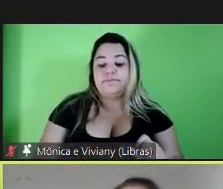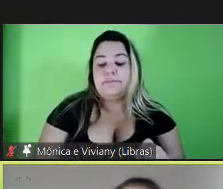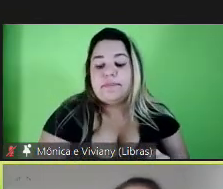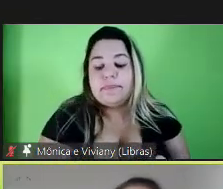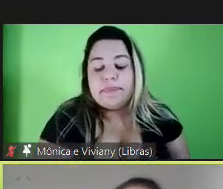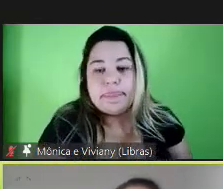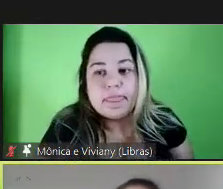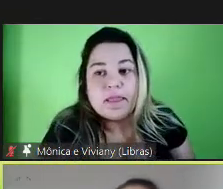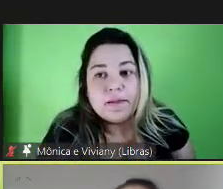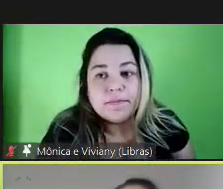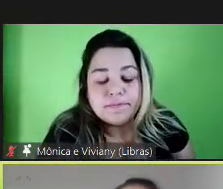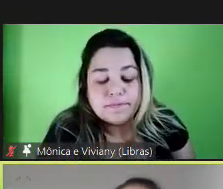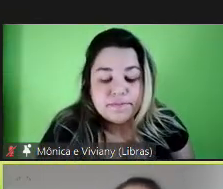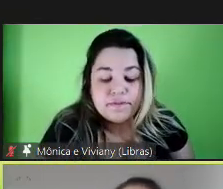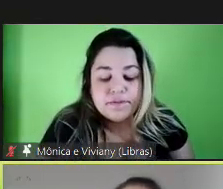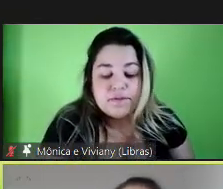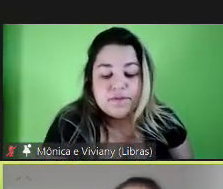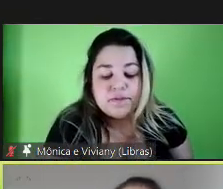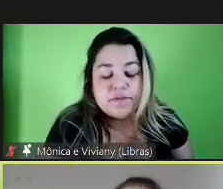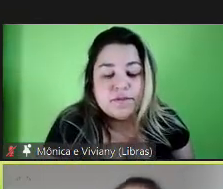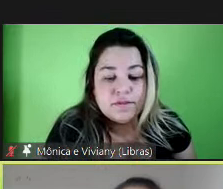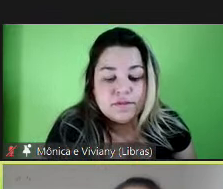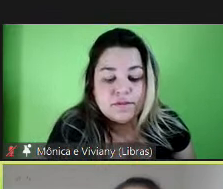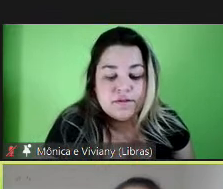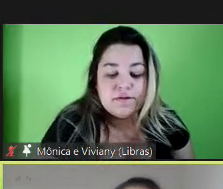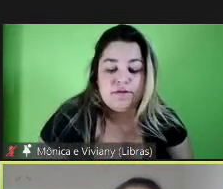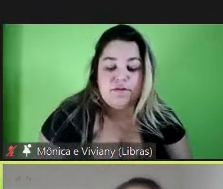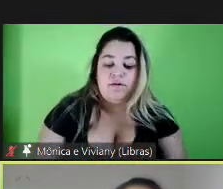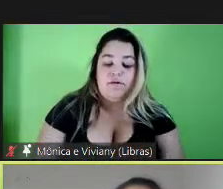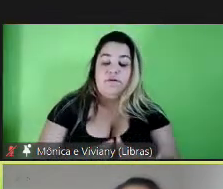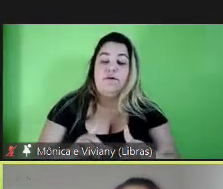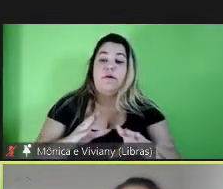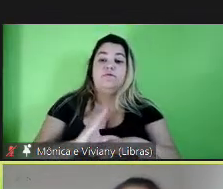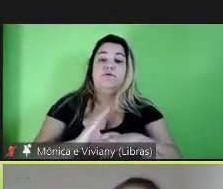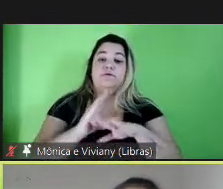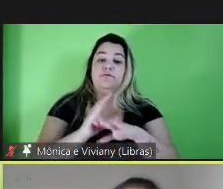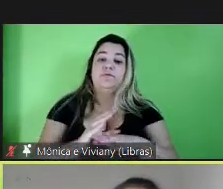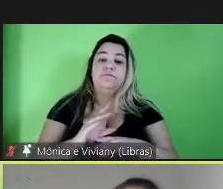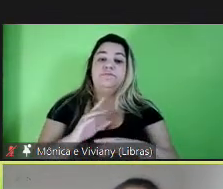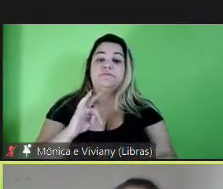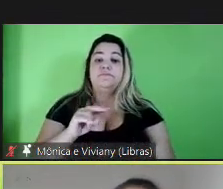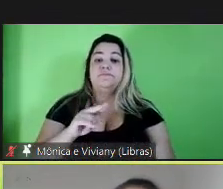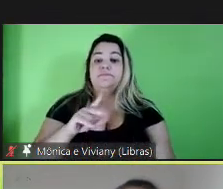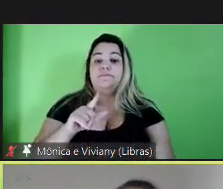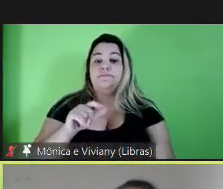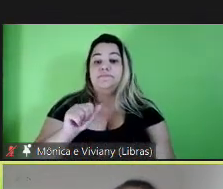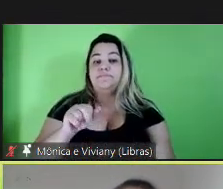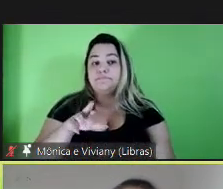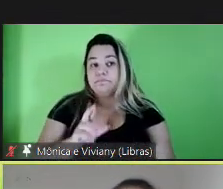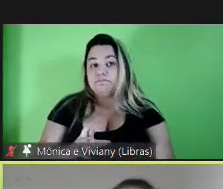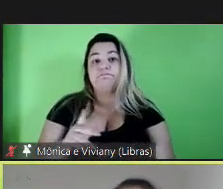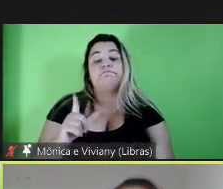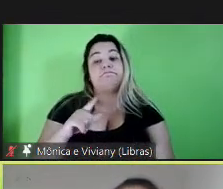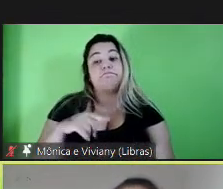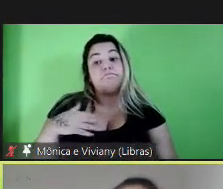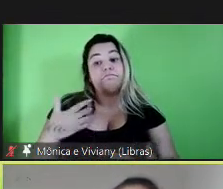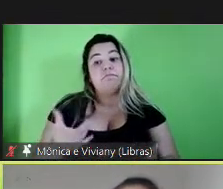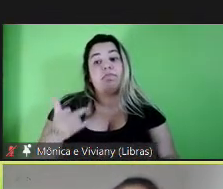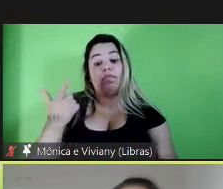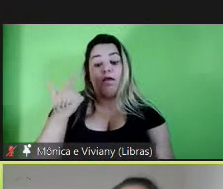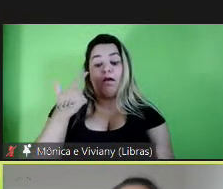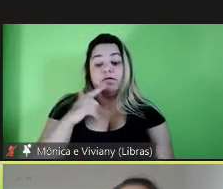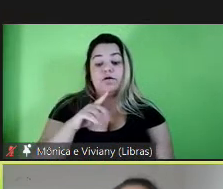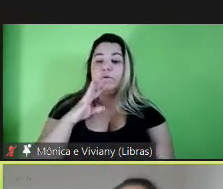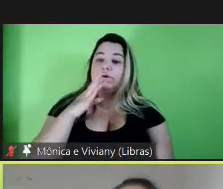of reference and social assistance, the tutor council, social council, and then other institutions. So we